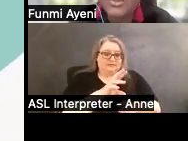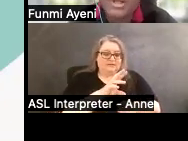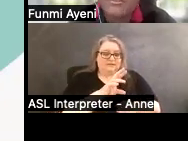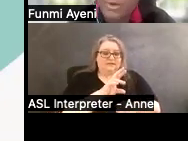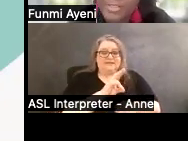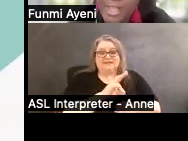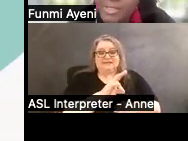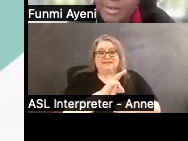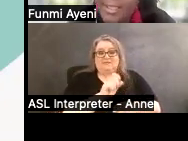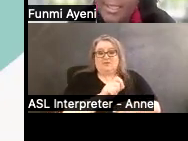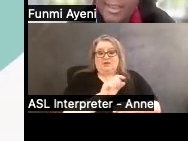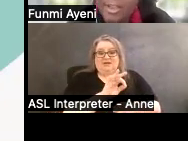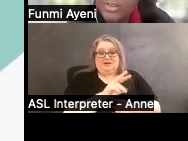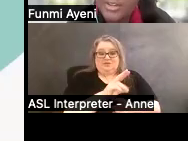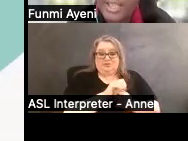$7.92 to about